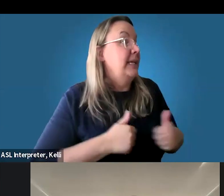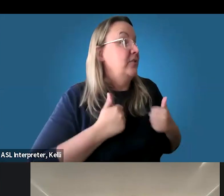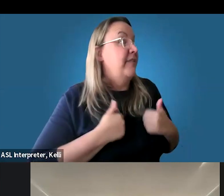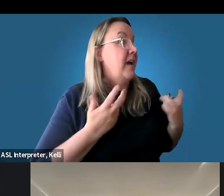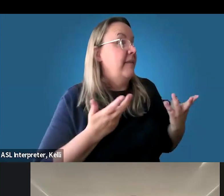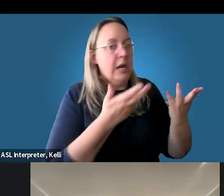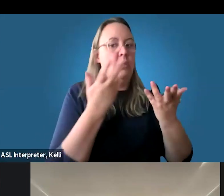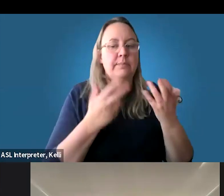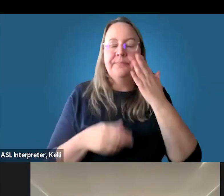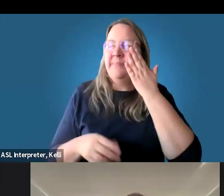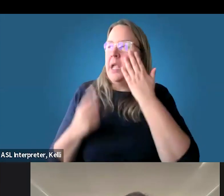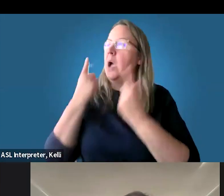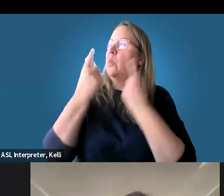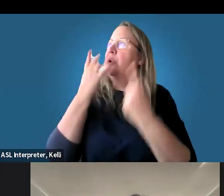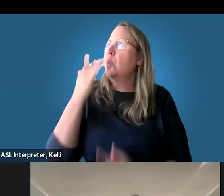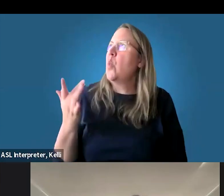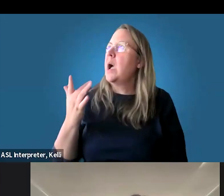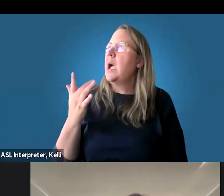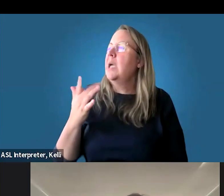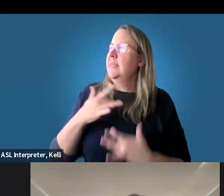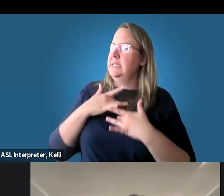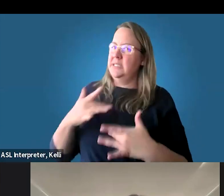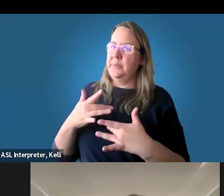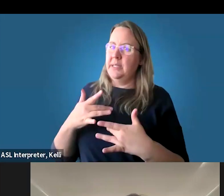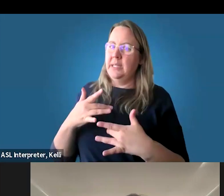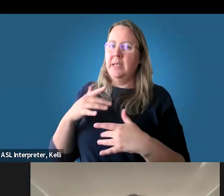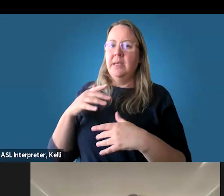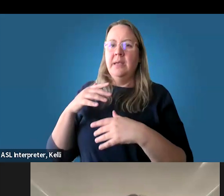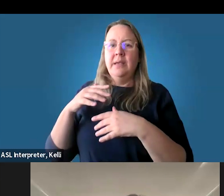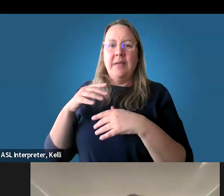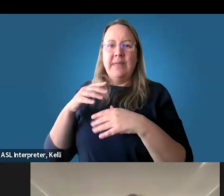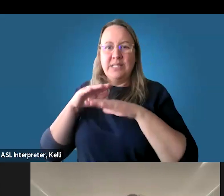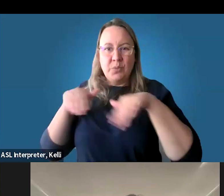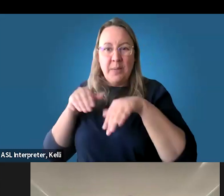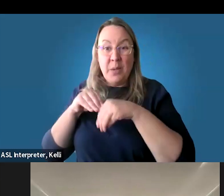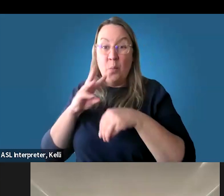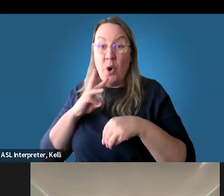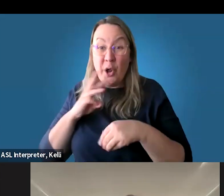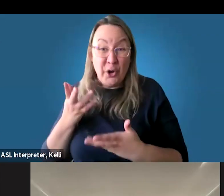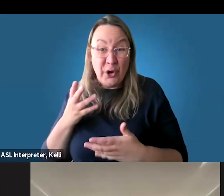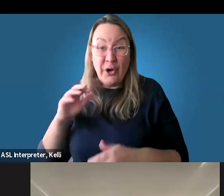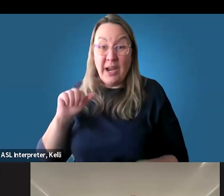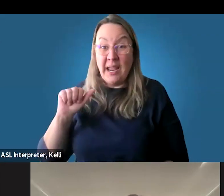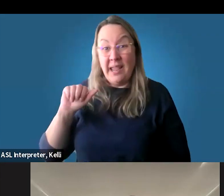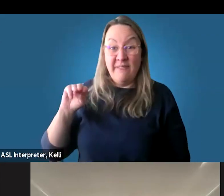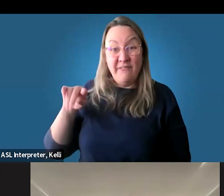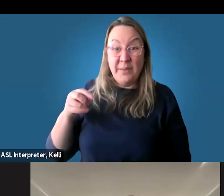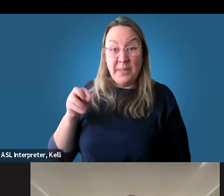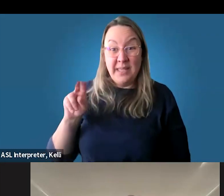question. And I wonder why they're usually amphibious. I don't know if we determine if they fully are, but why?